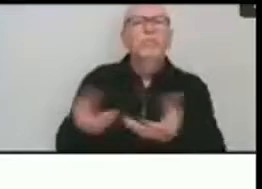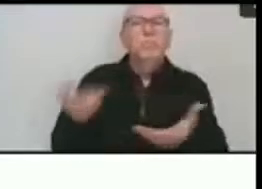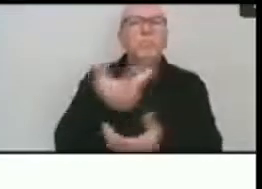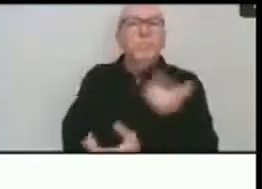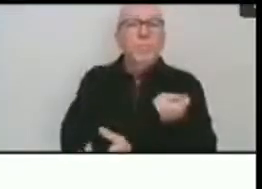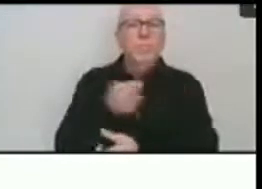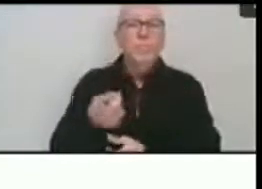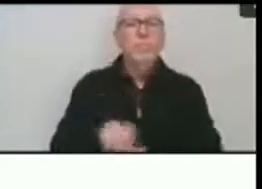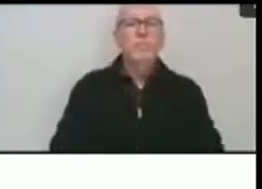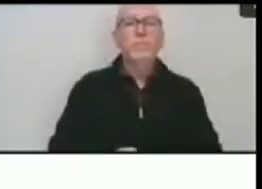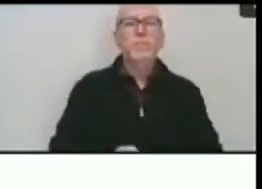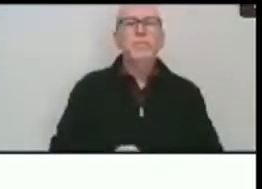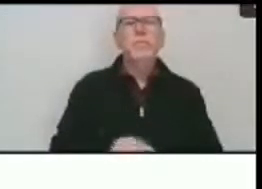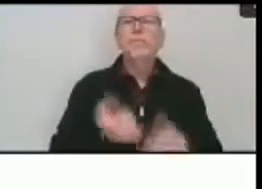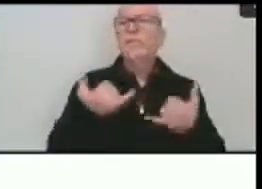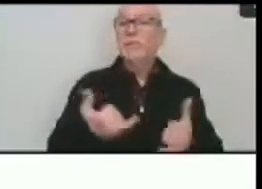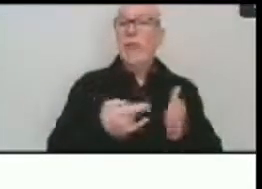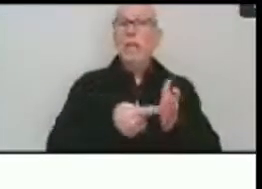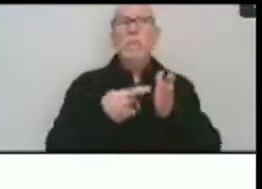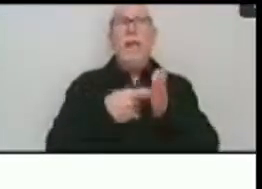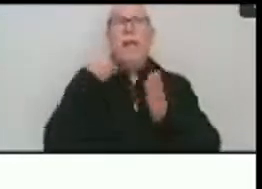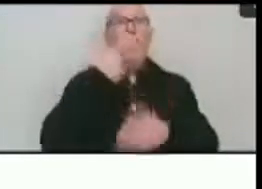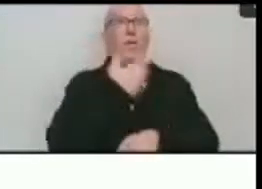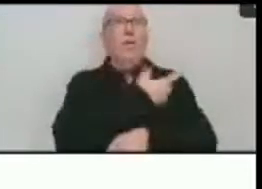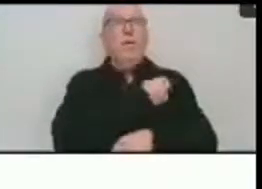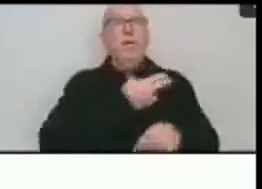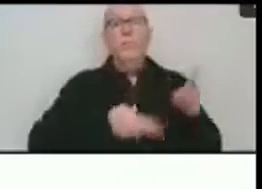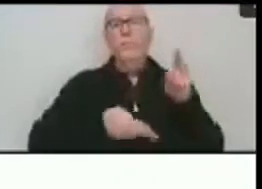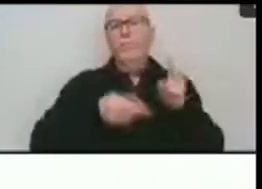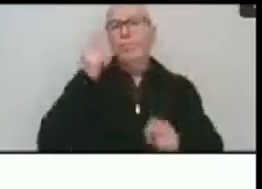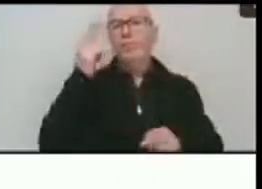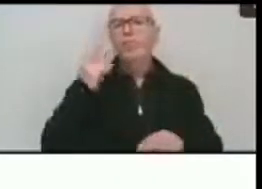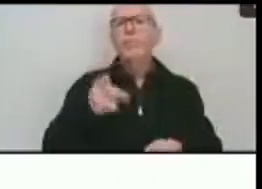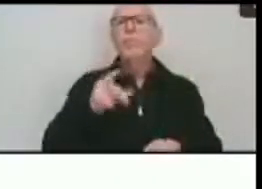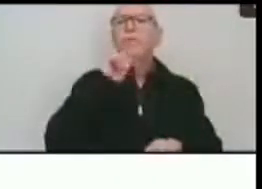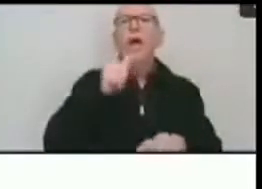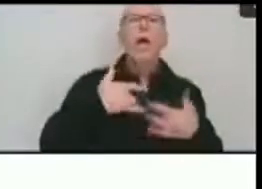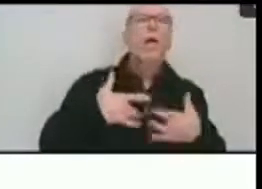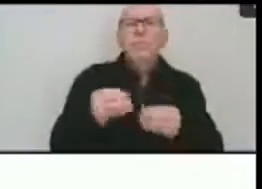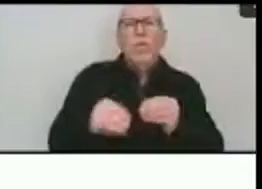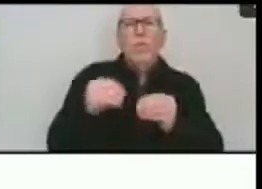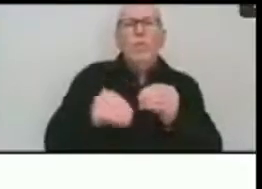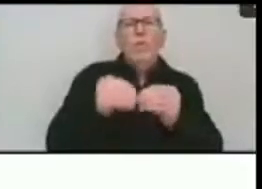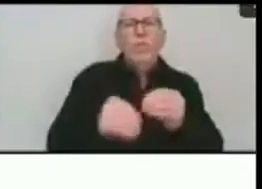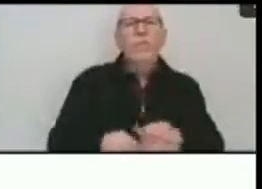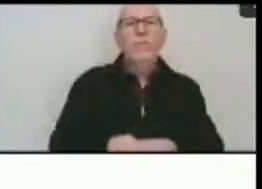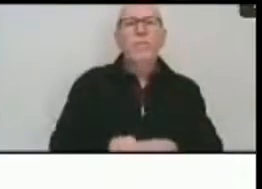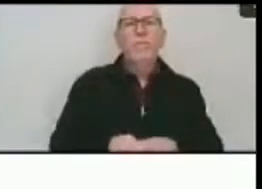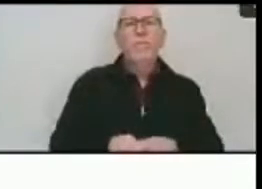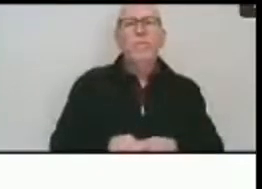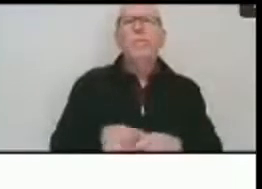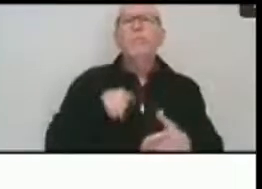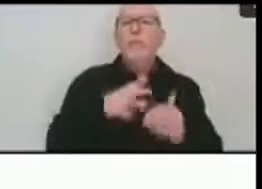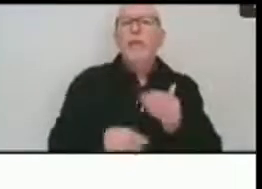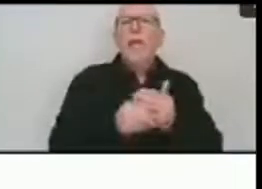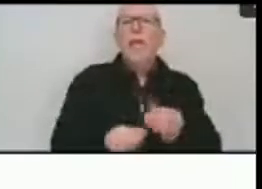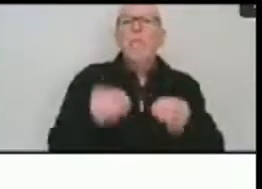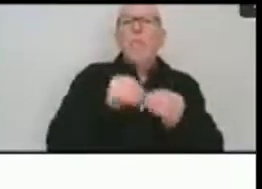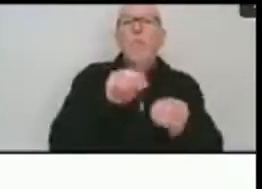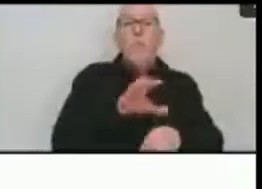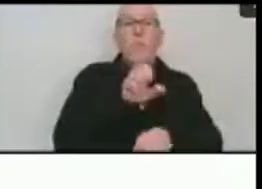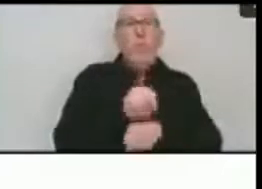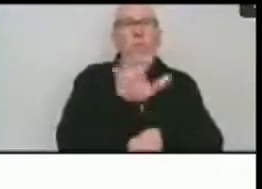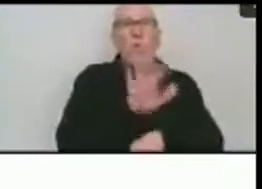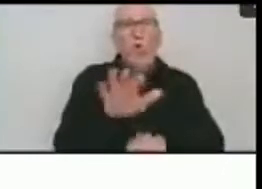they will also deploy mobile vaccination units to long-term care facilities. Dr. Weaver says demand for vaccines in the state are